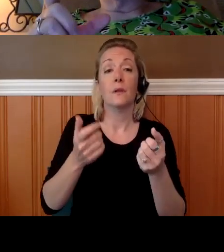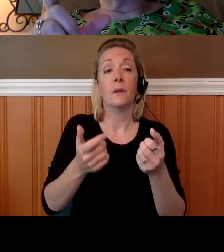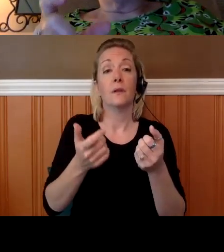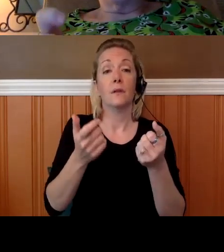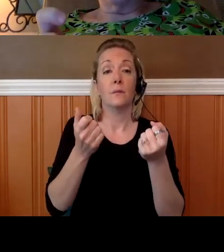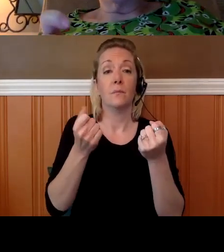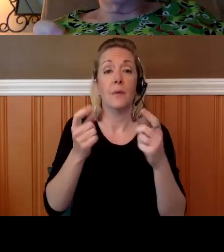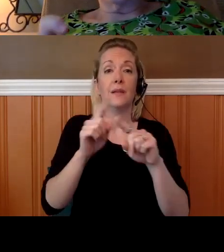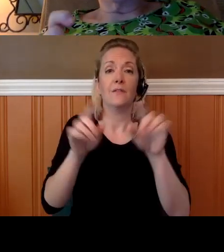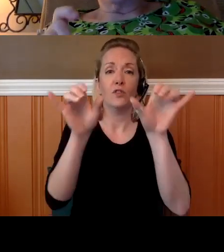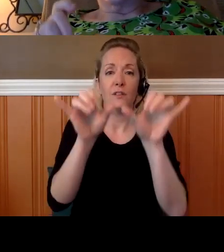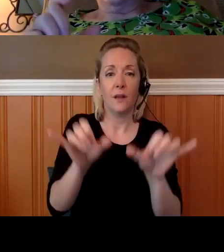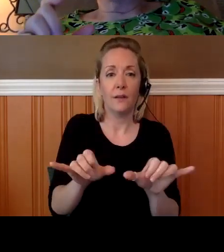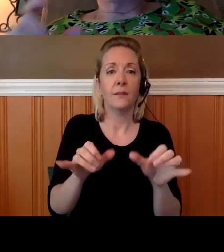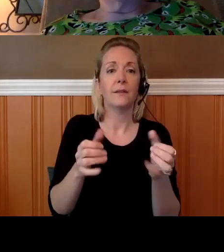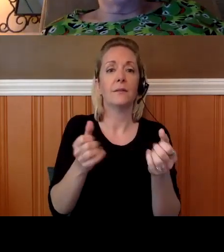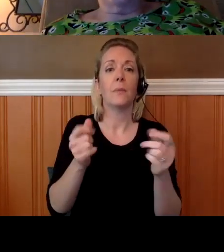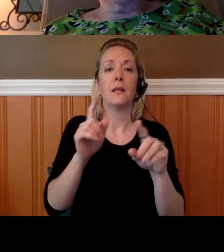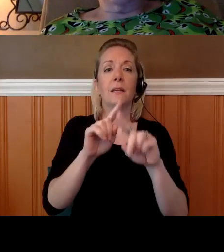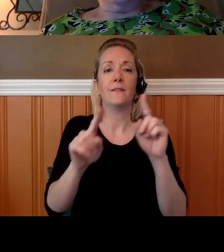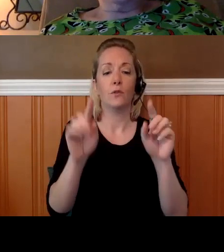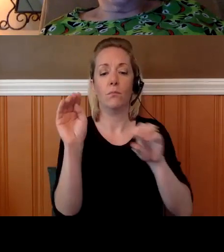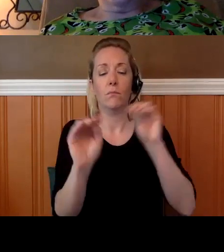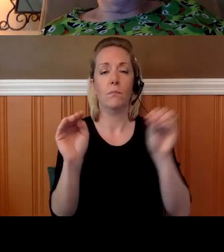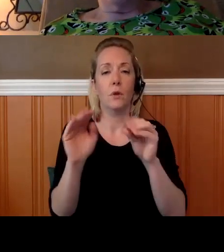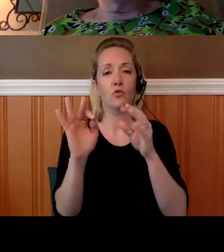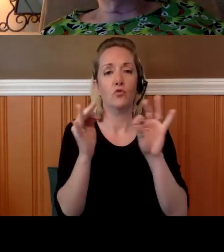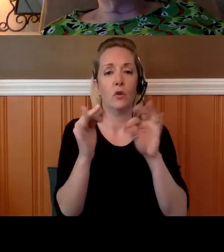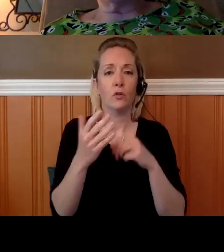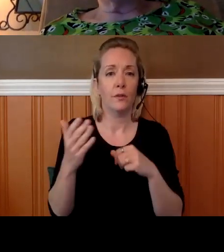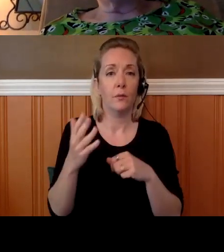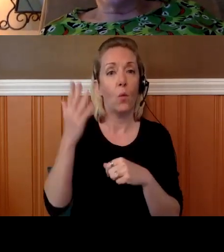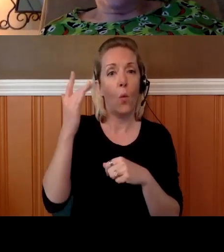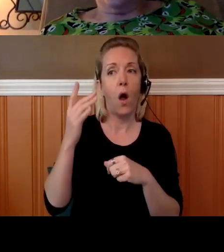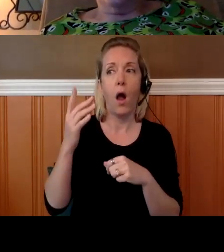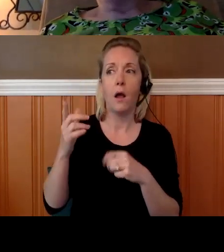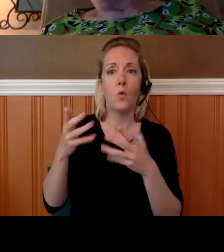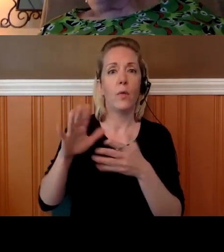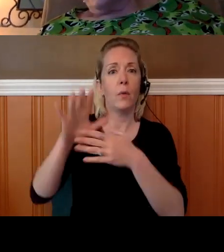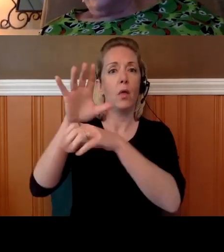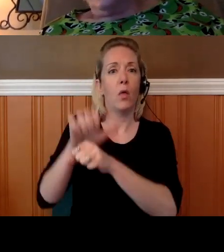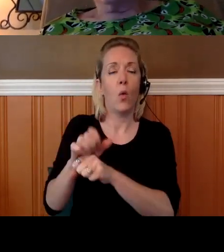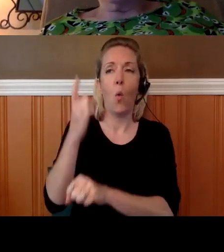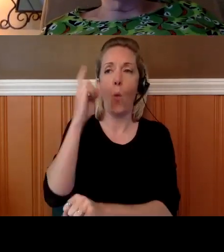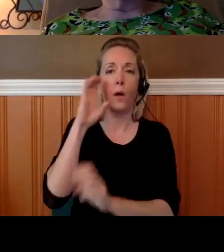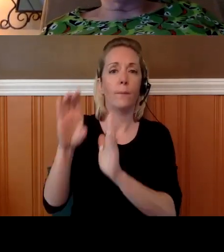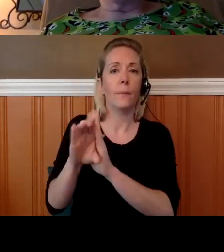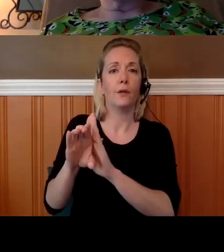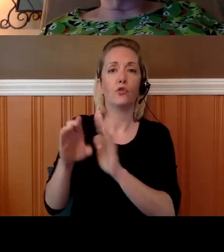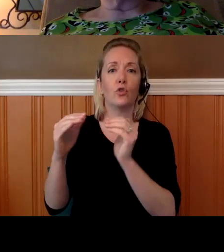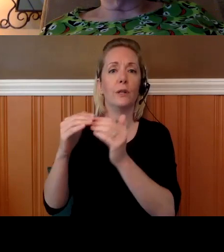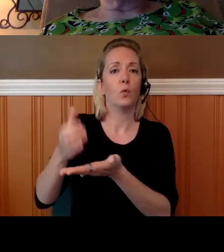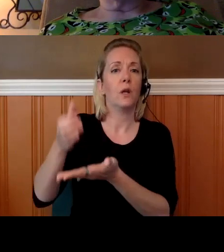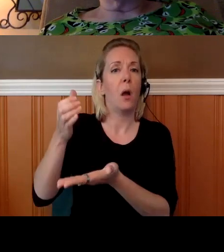that's a 4x6 and nothing else means cup. I want them to understand, let's say Clifford